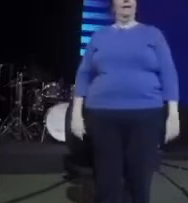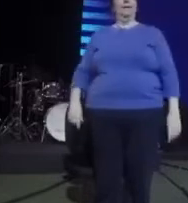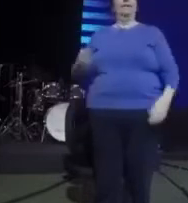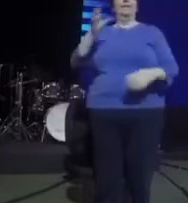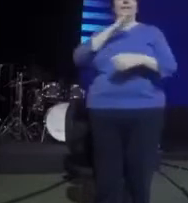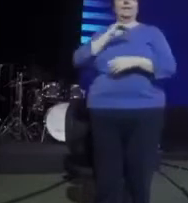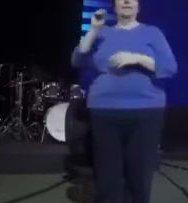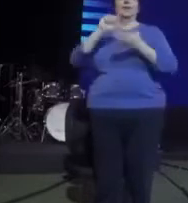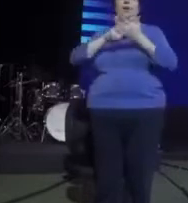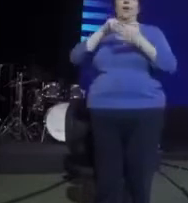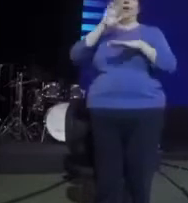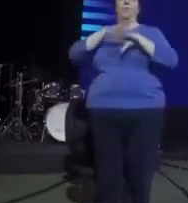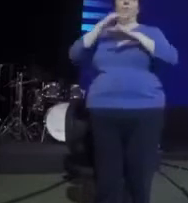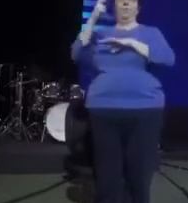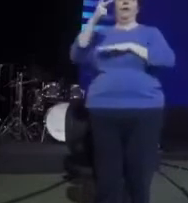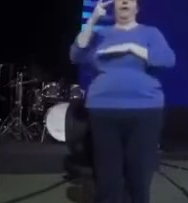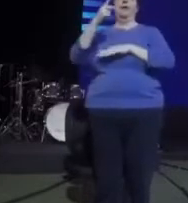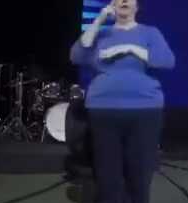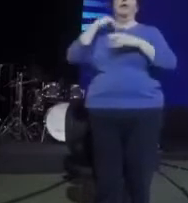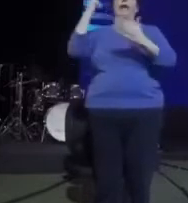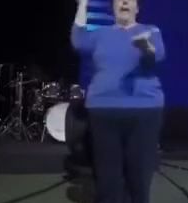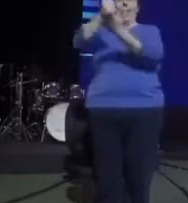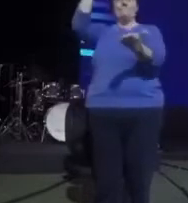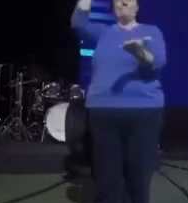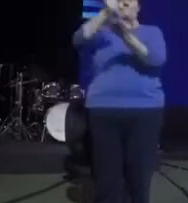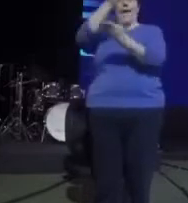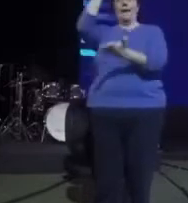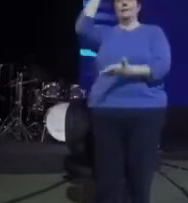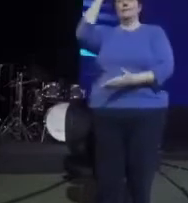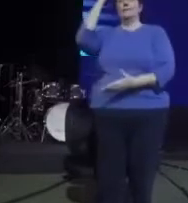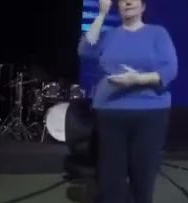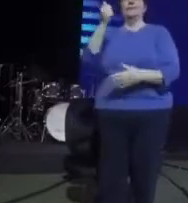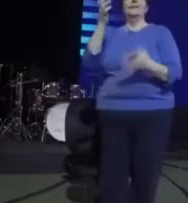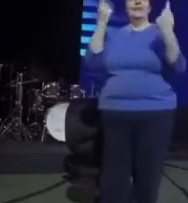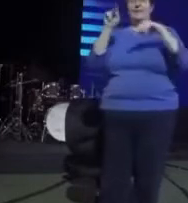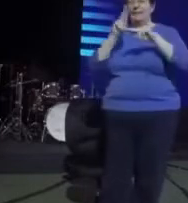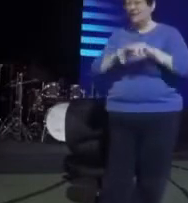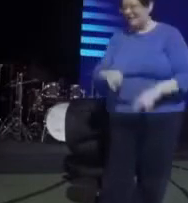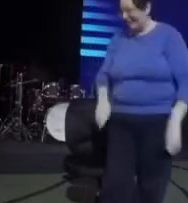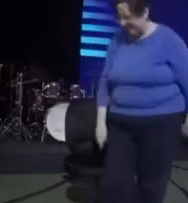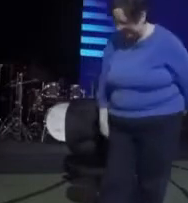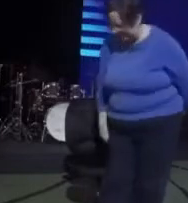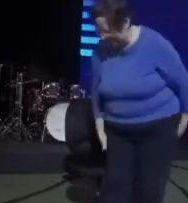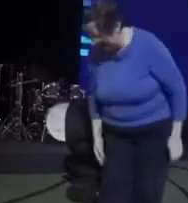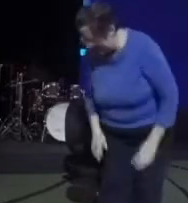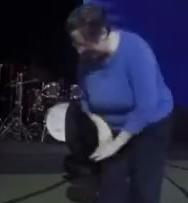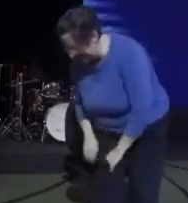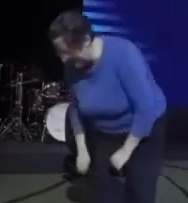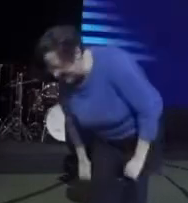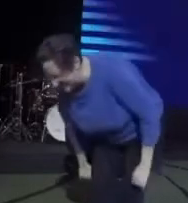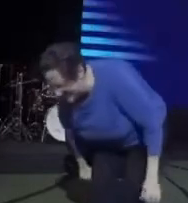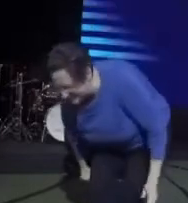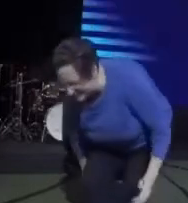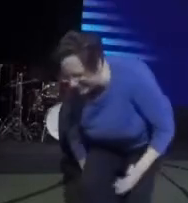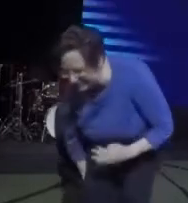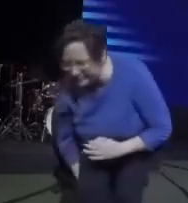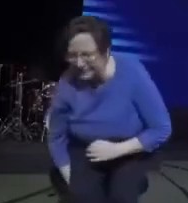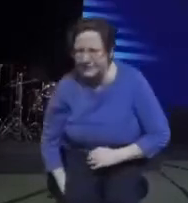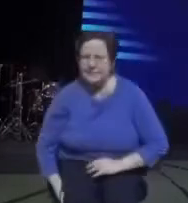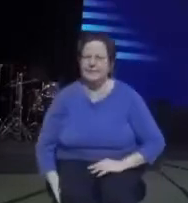do this. A great big shout. We shout what? Amen. Man, that's louder than when you have 1,000. You did great.